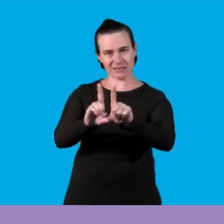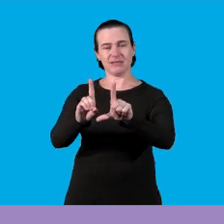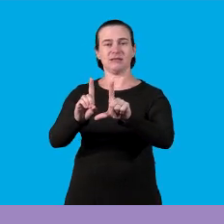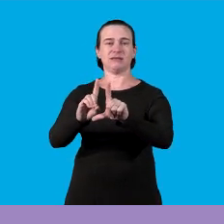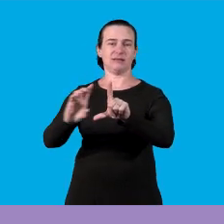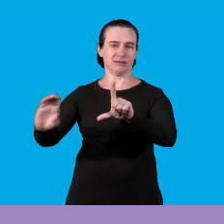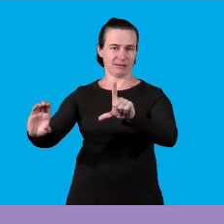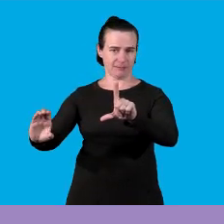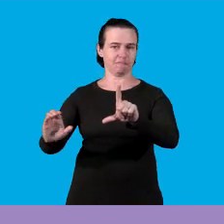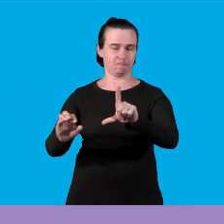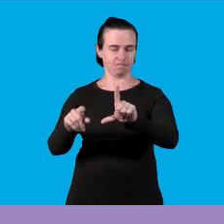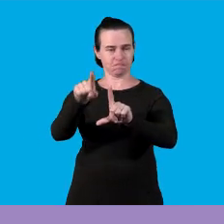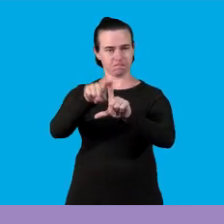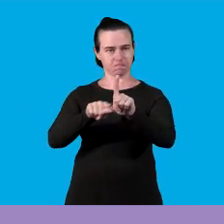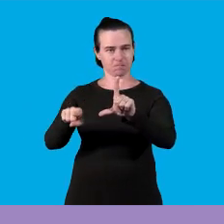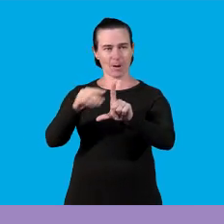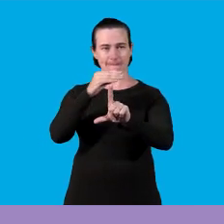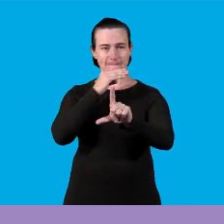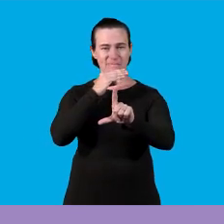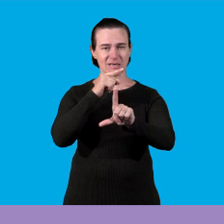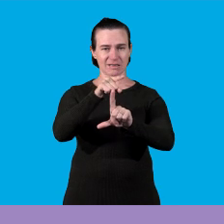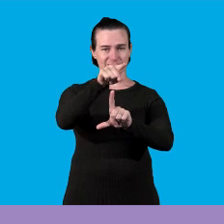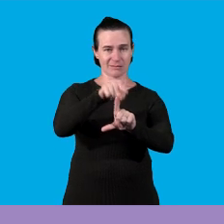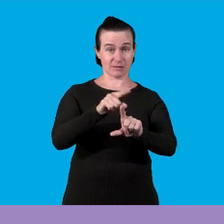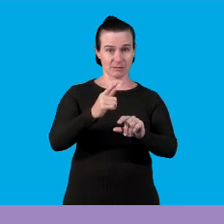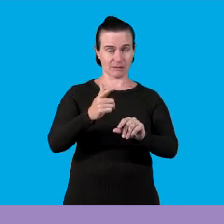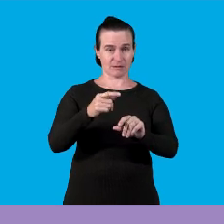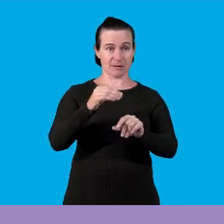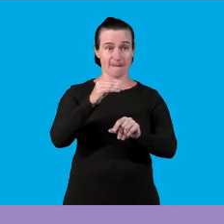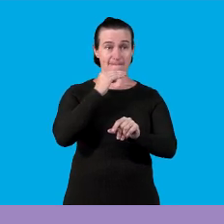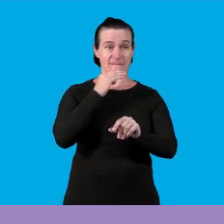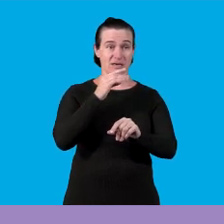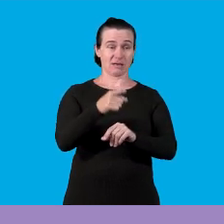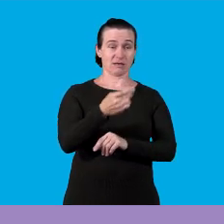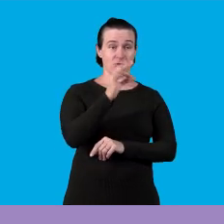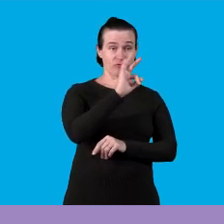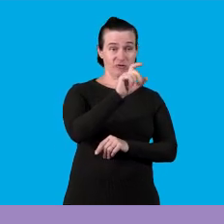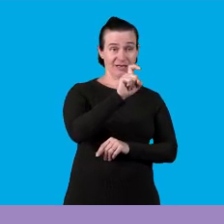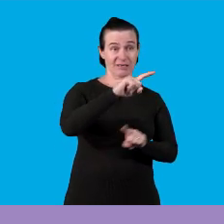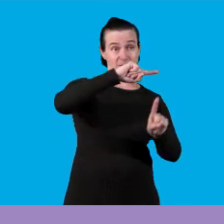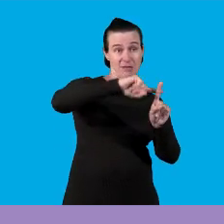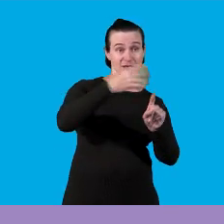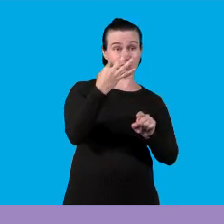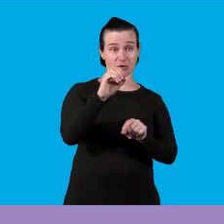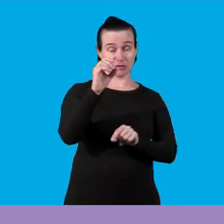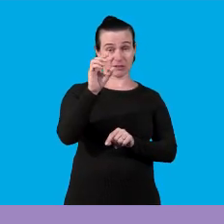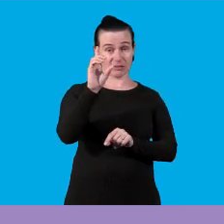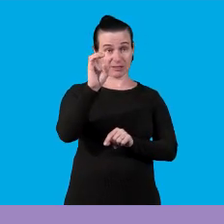plus 30 degrees plus 2x plus 60 degrees equals